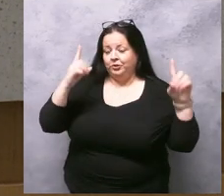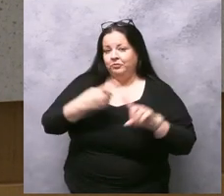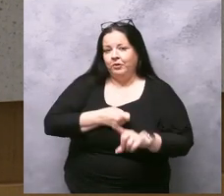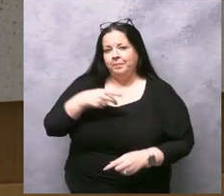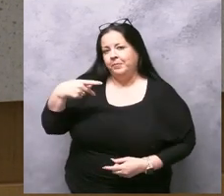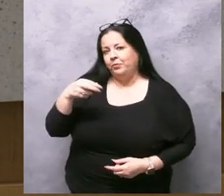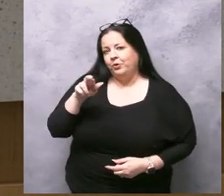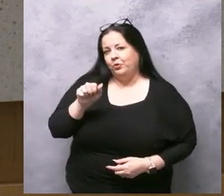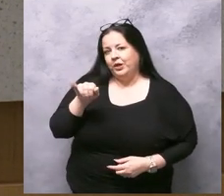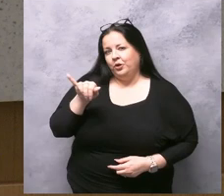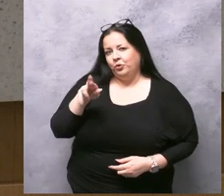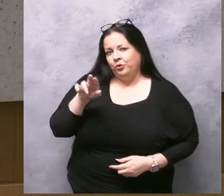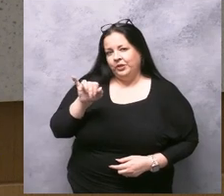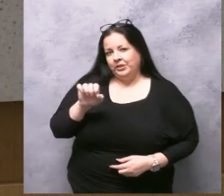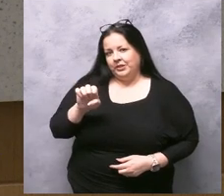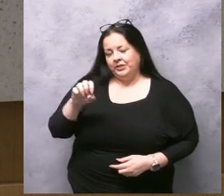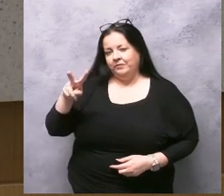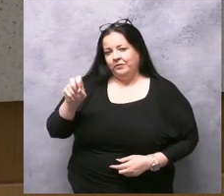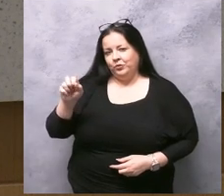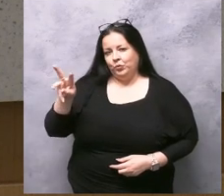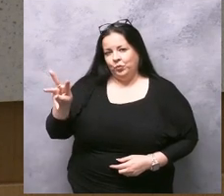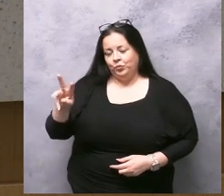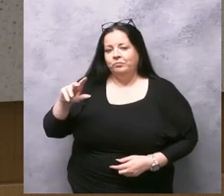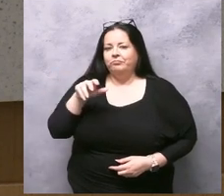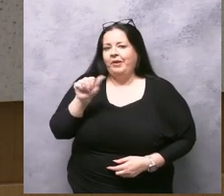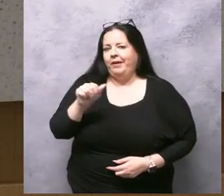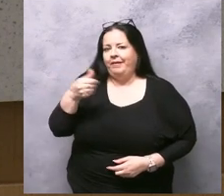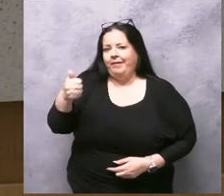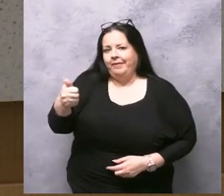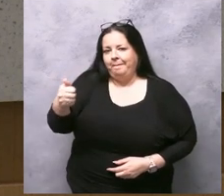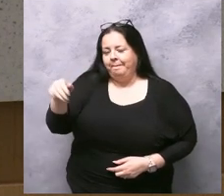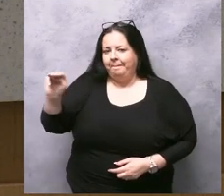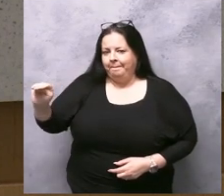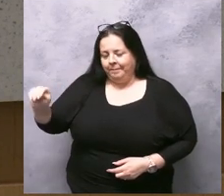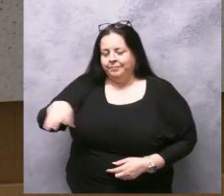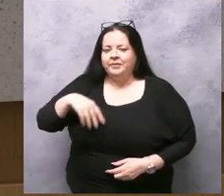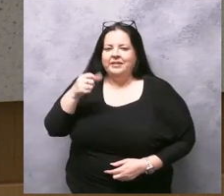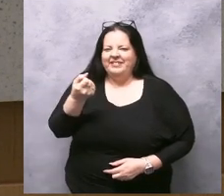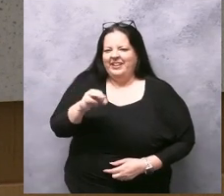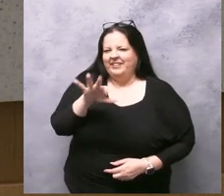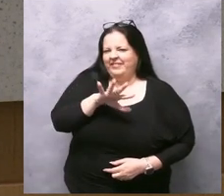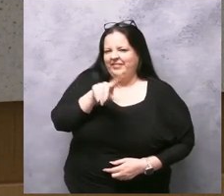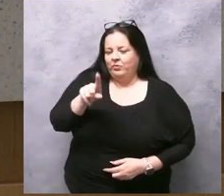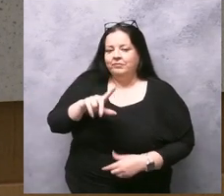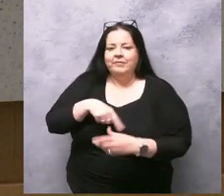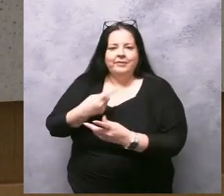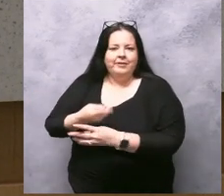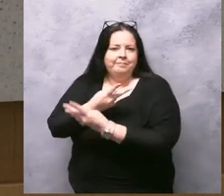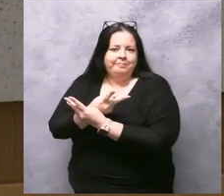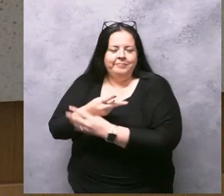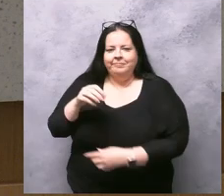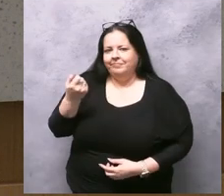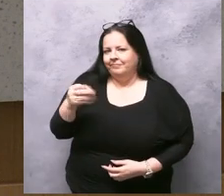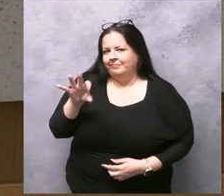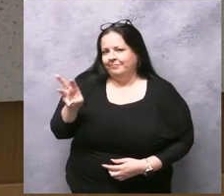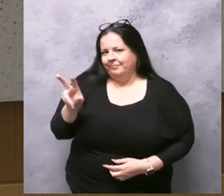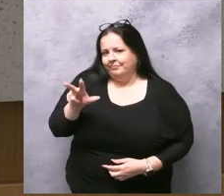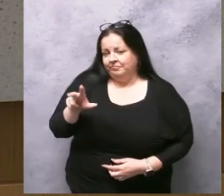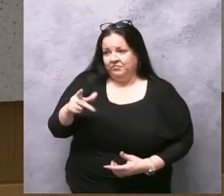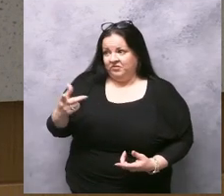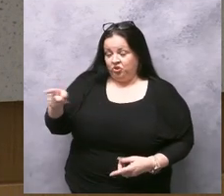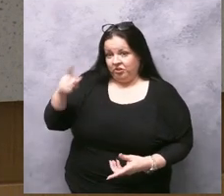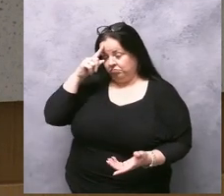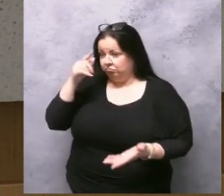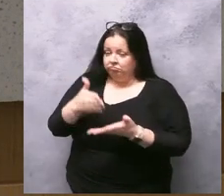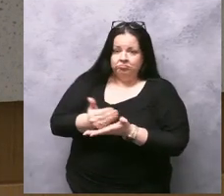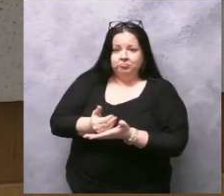View A&M University in 1951, followed by her master's in 1963. Not only was she dedicated to improving